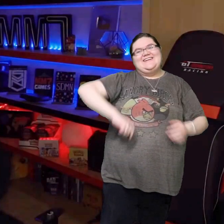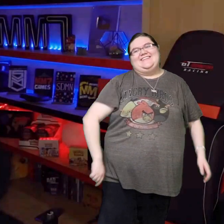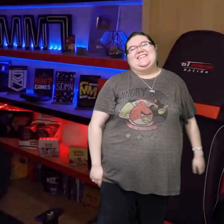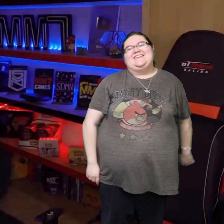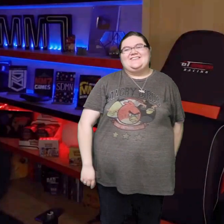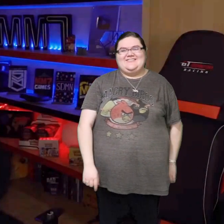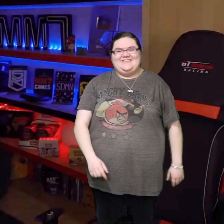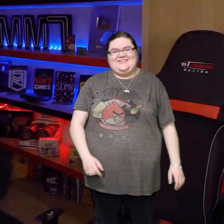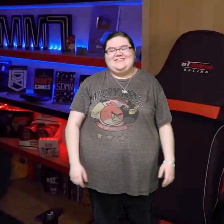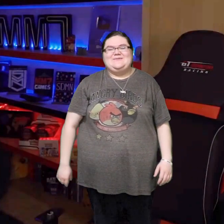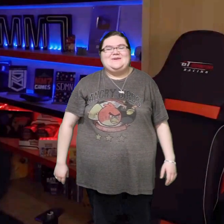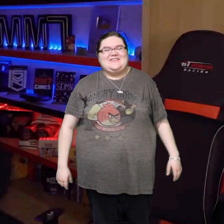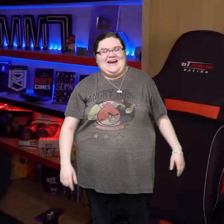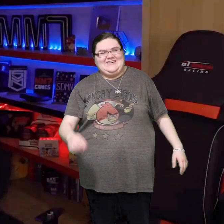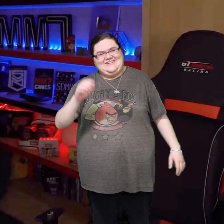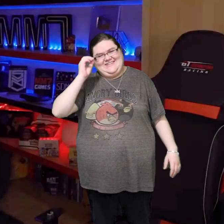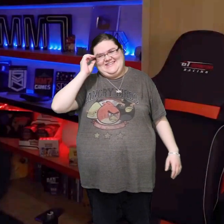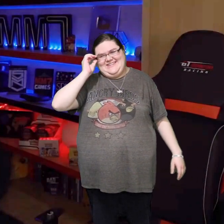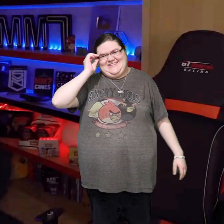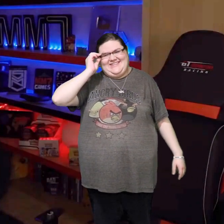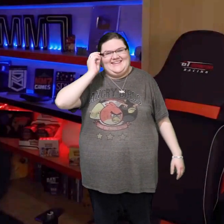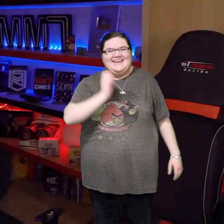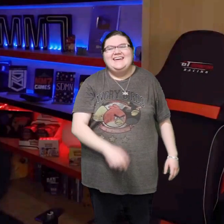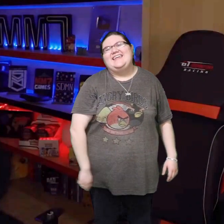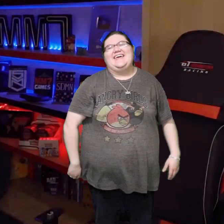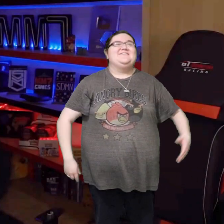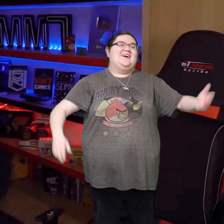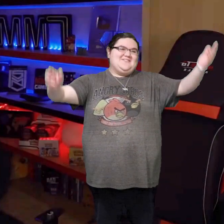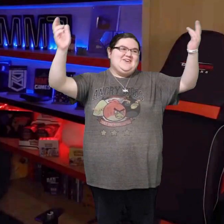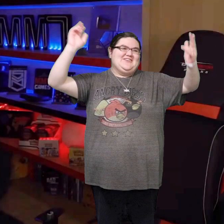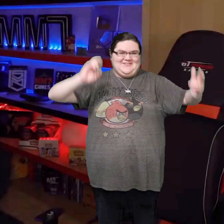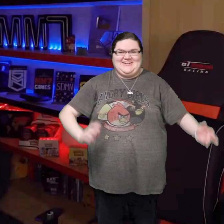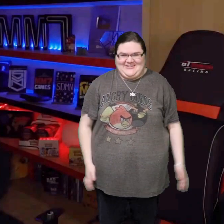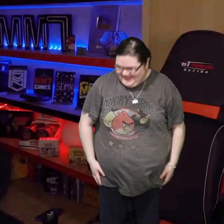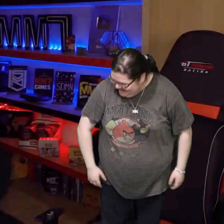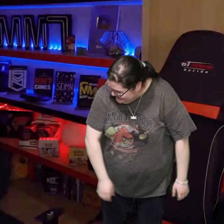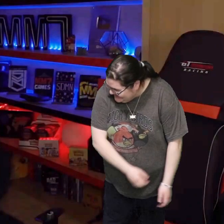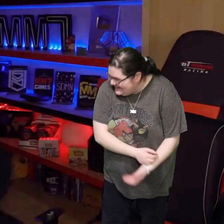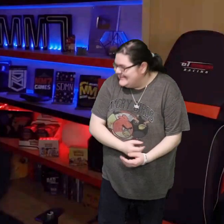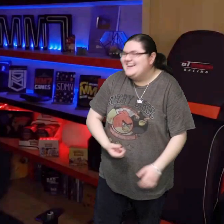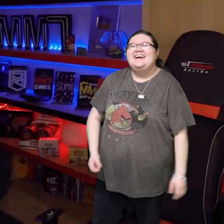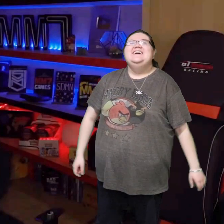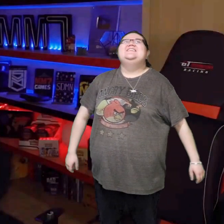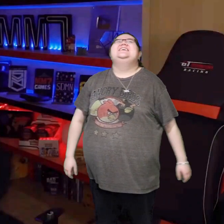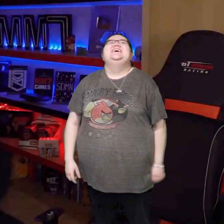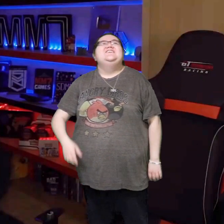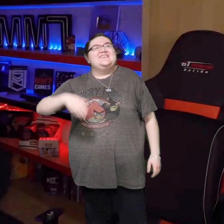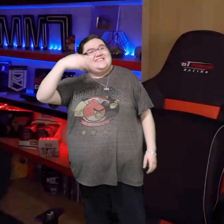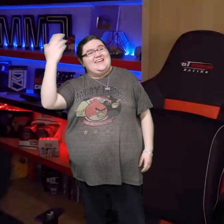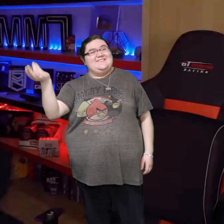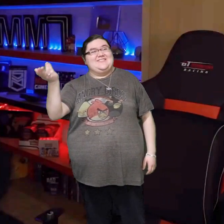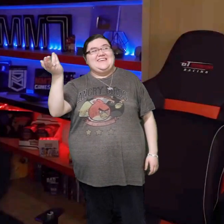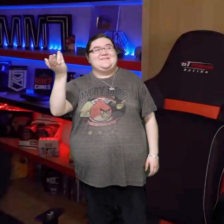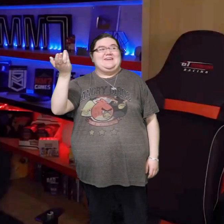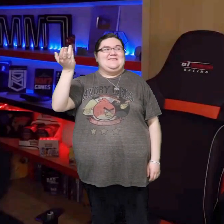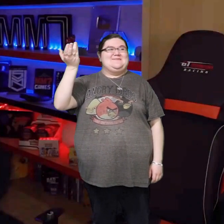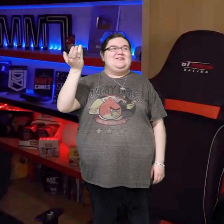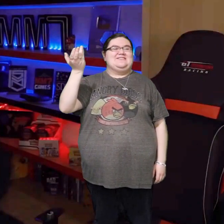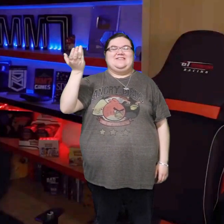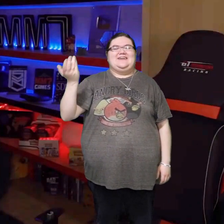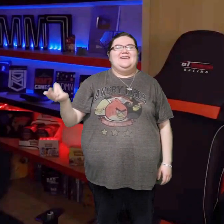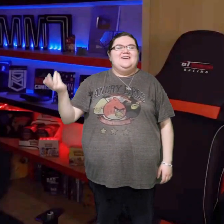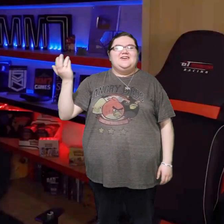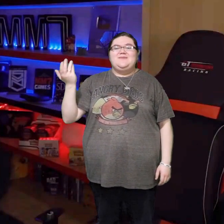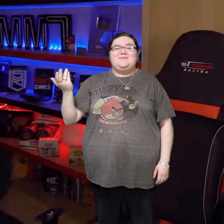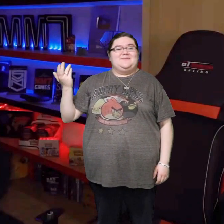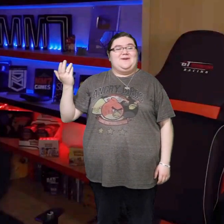all the way to the little girl's or little boy's house, and they have ravioli for dinner. Which now that I'm thinking about it when I'm